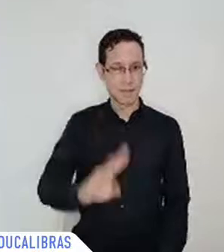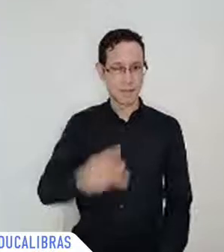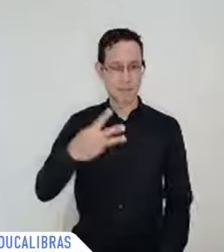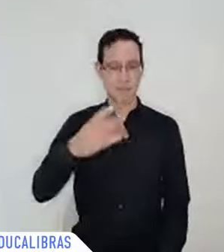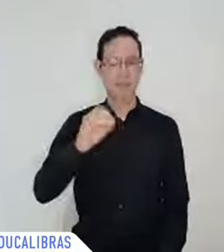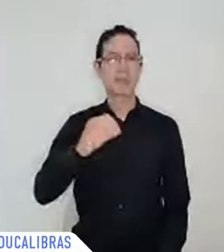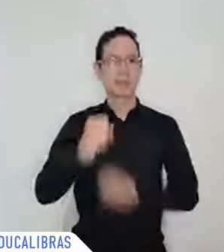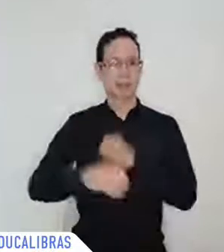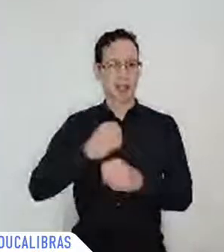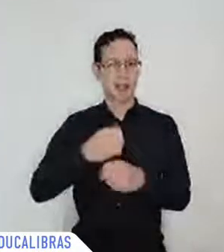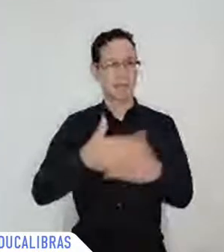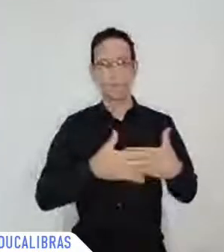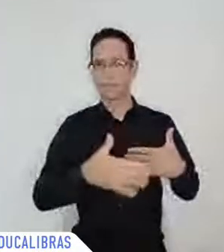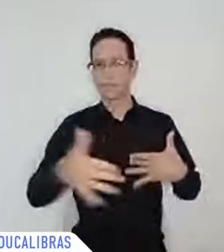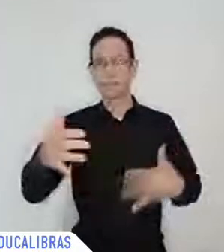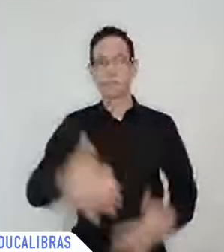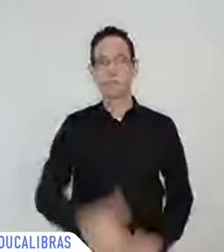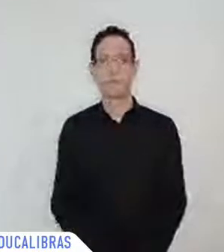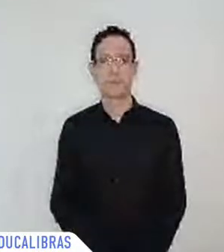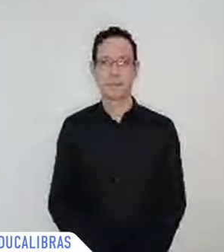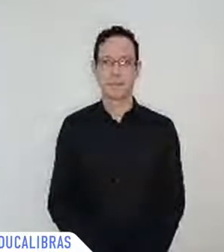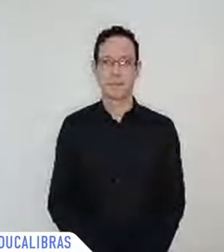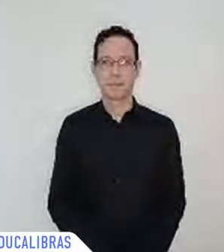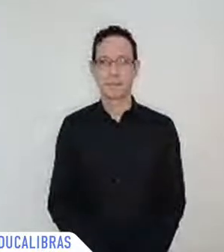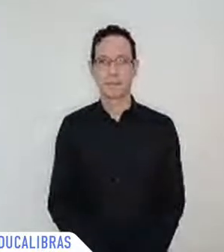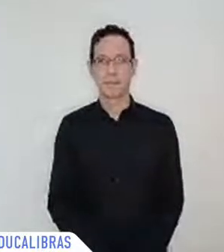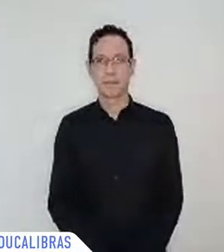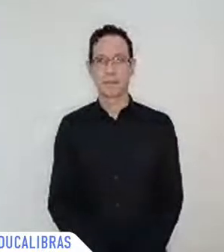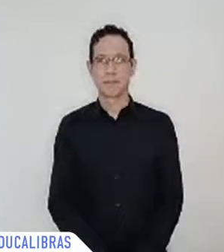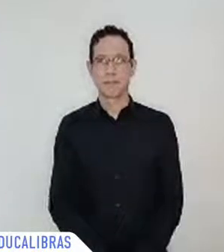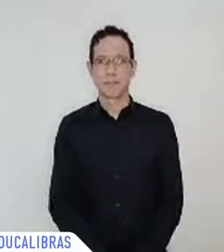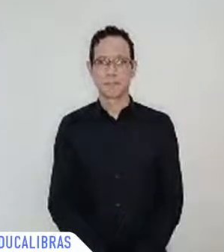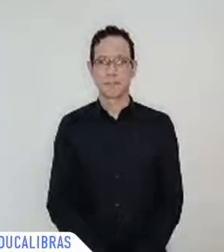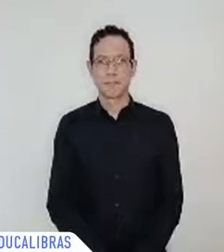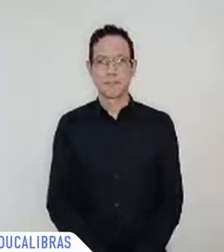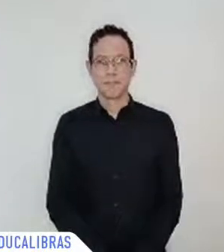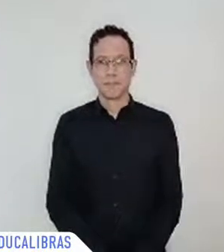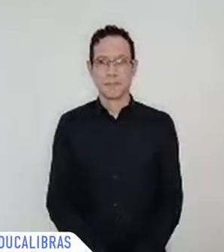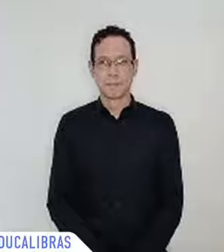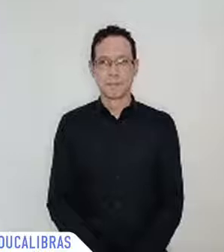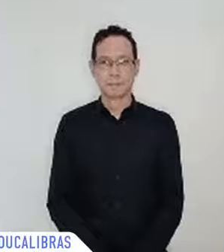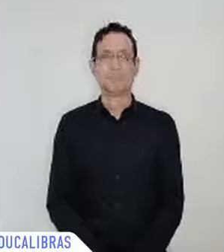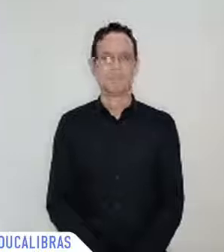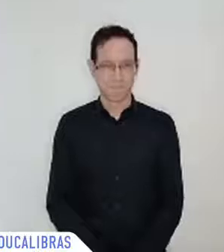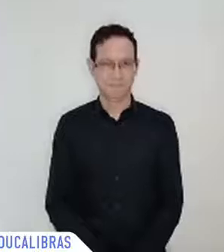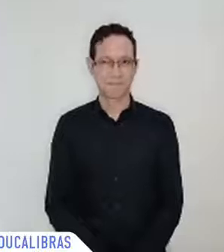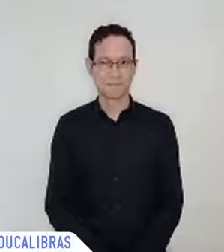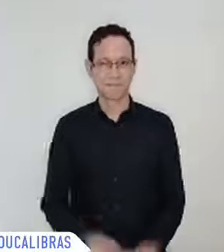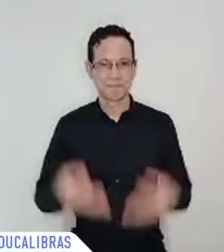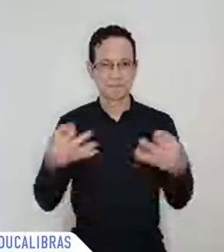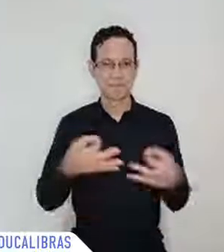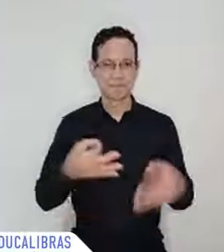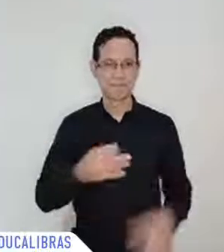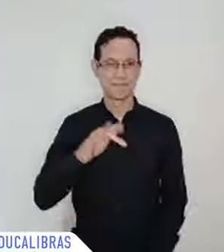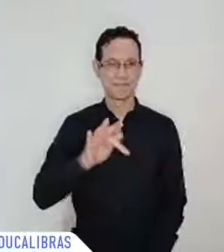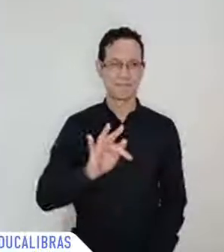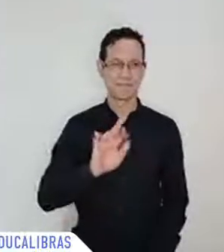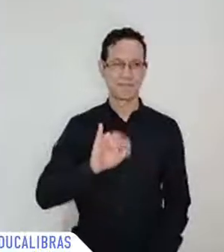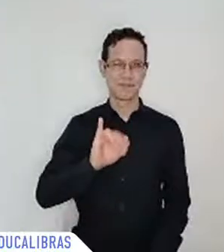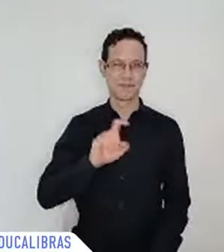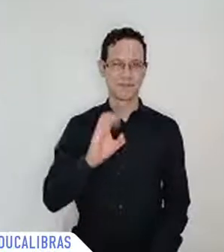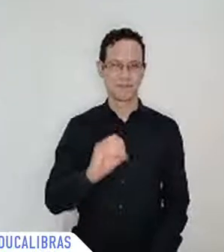dirty, and they will mark the future of Brazil for the next 30 years. So we have to be very aware of